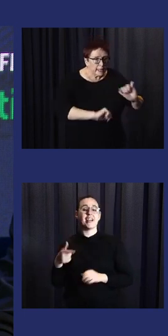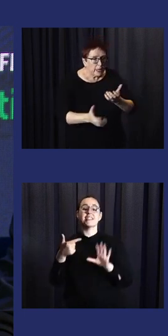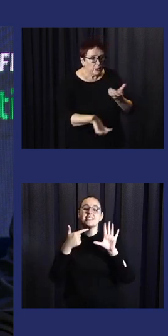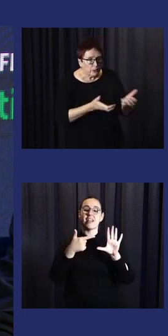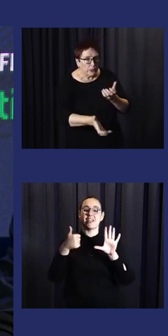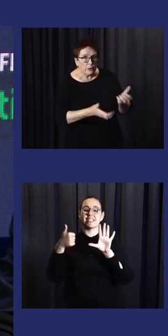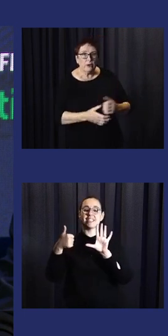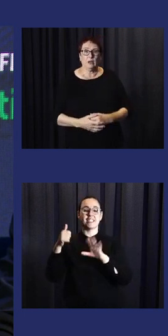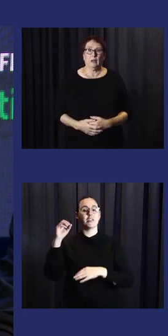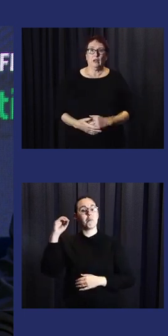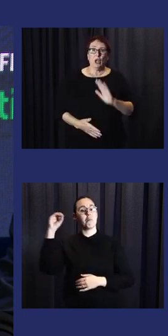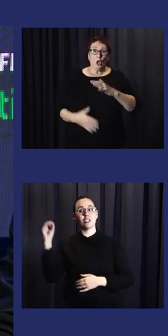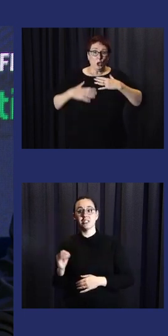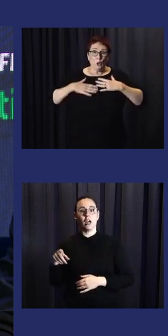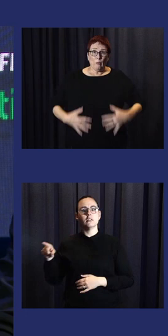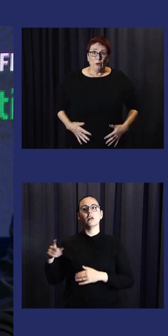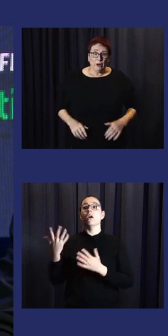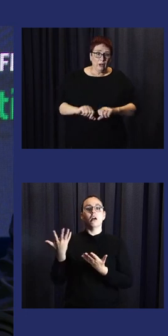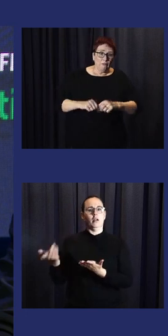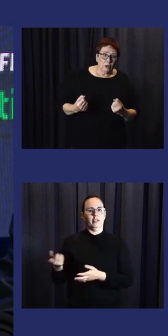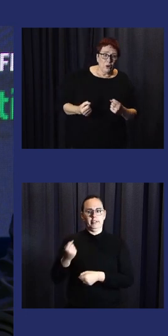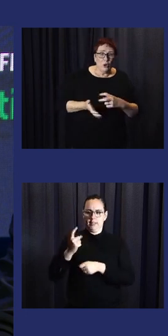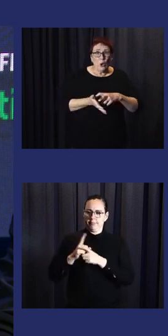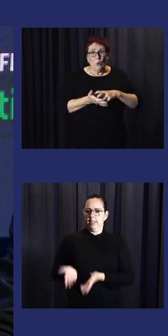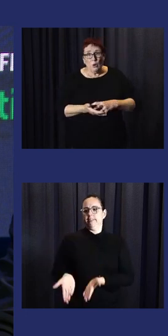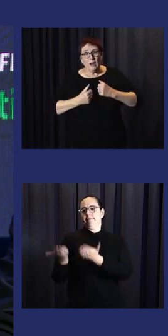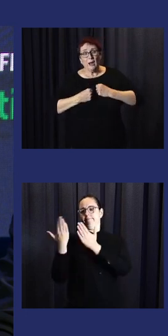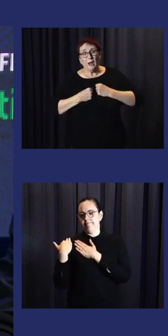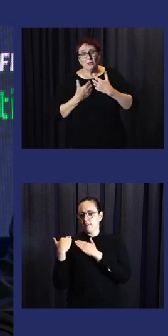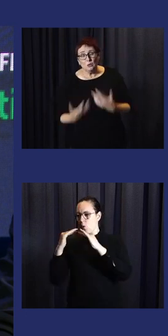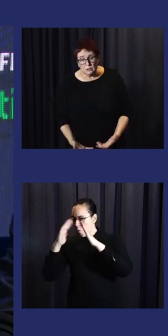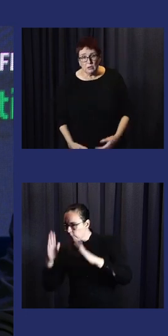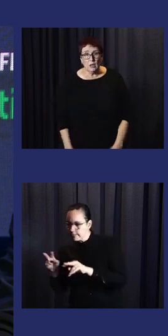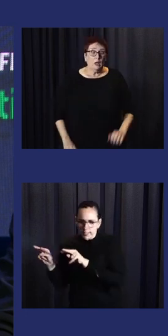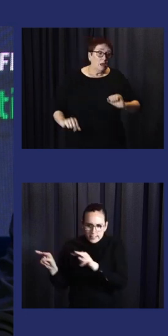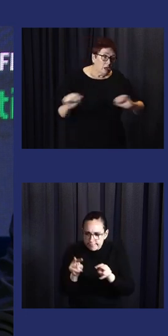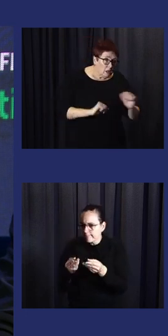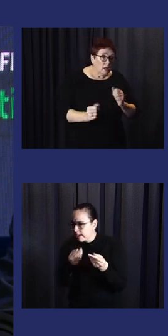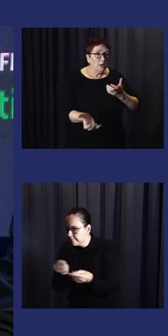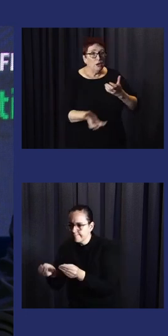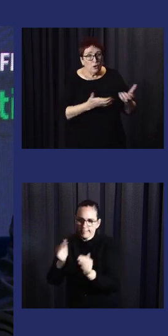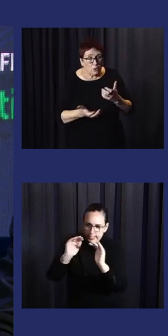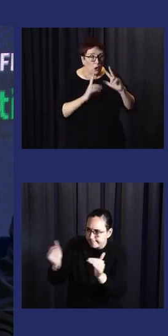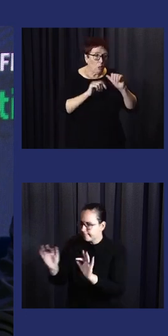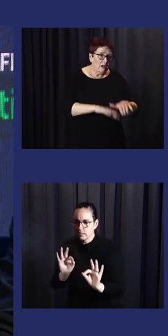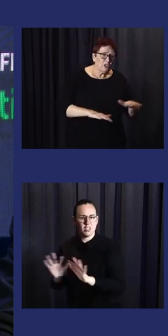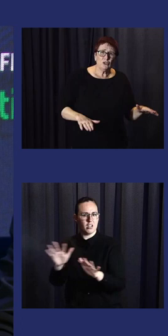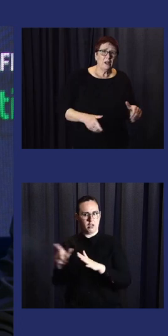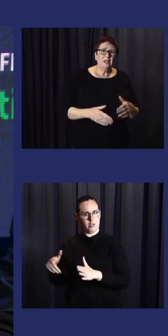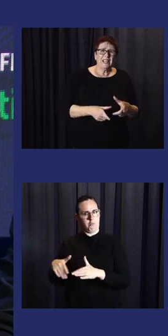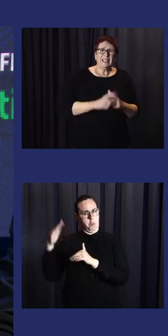bodies are broken, if you're exhausted, then it's very, very tough for you to respond like anyone else